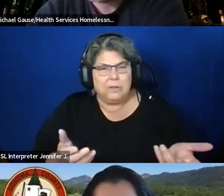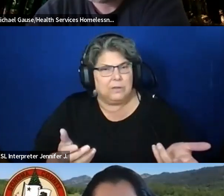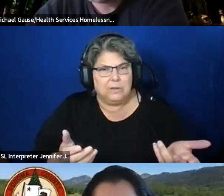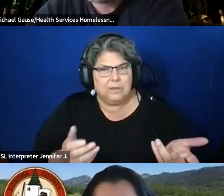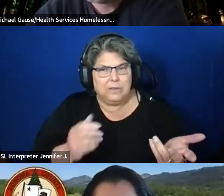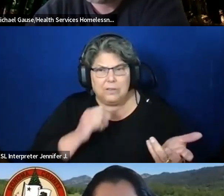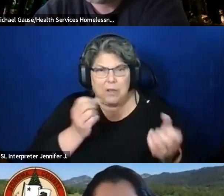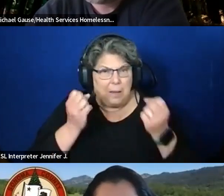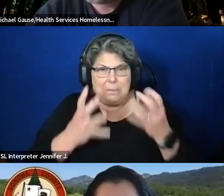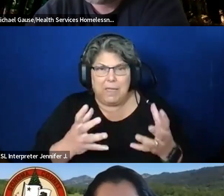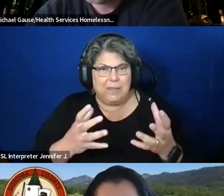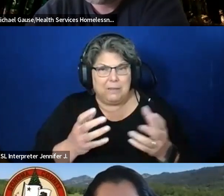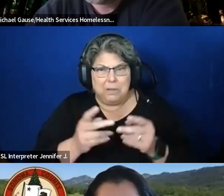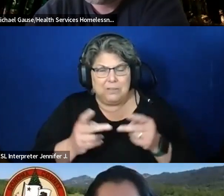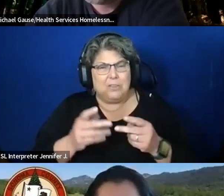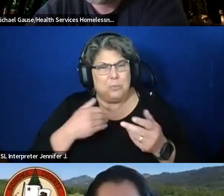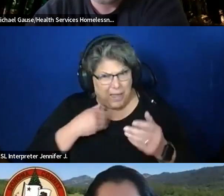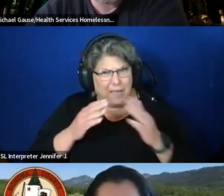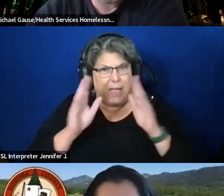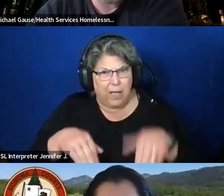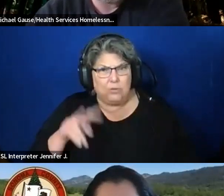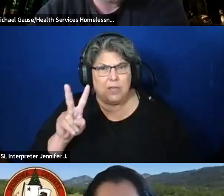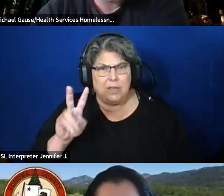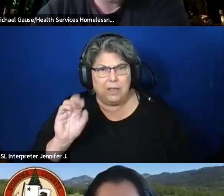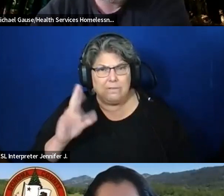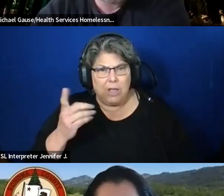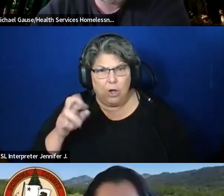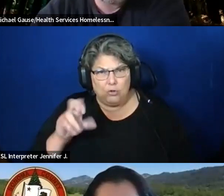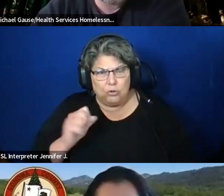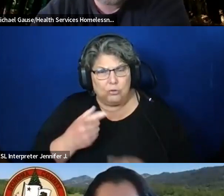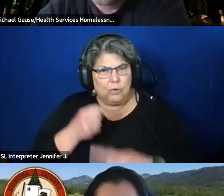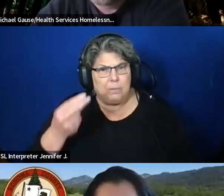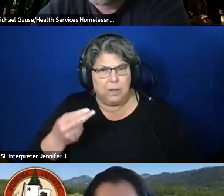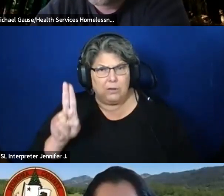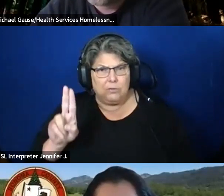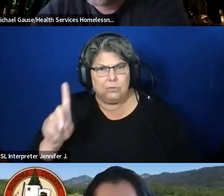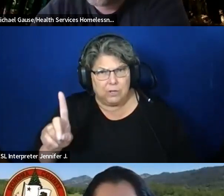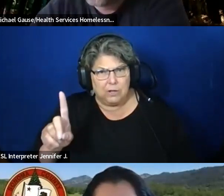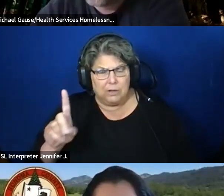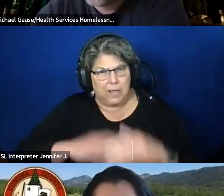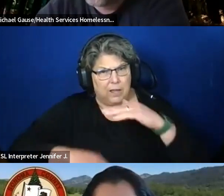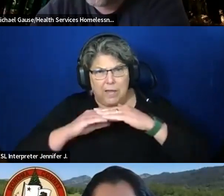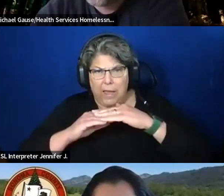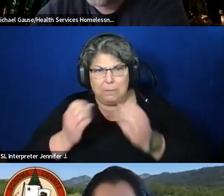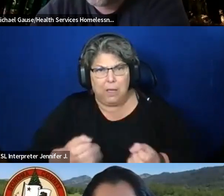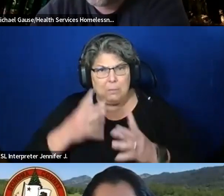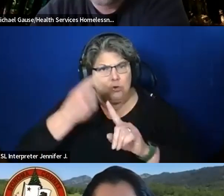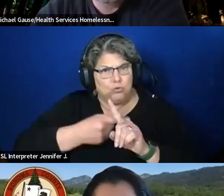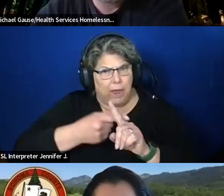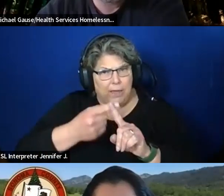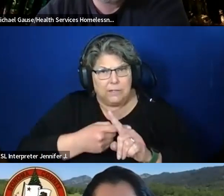restricted areas. We even have housing vouchers from Housing and Urban Development that cap rent and allow